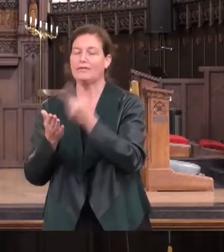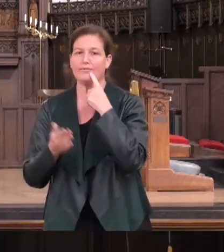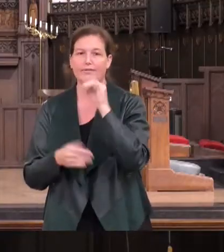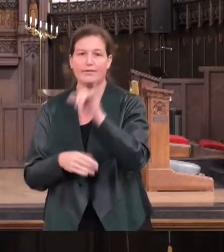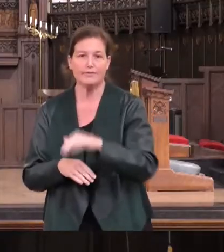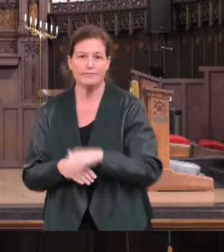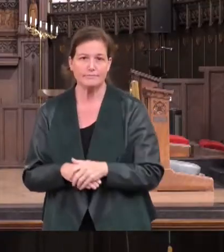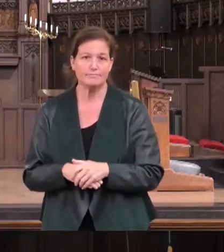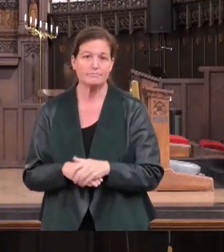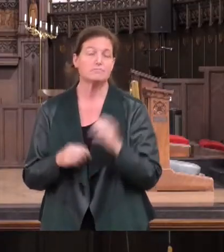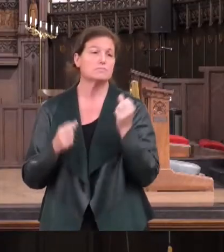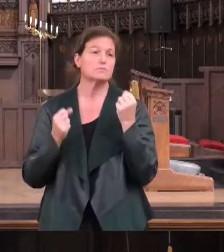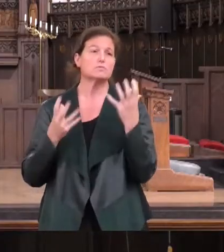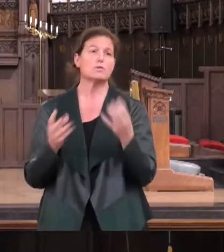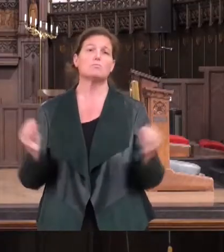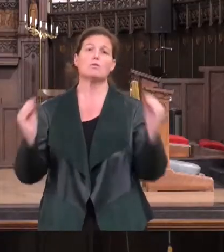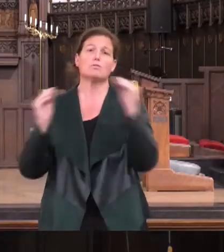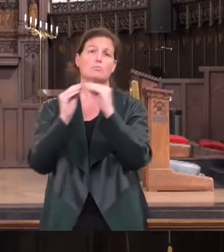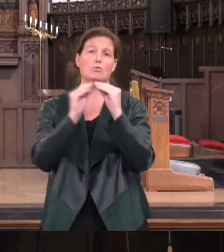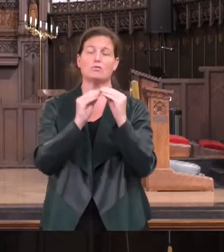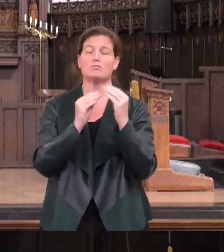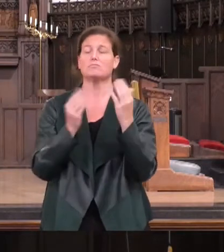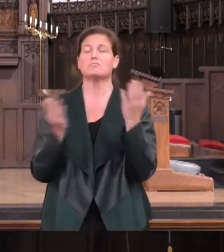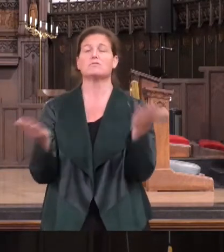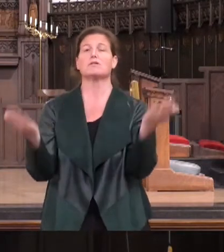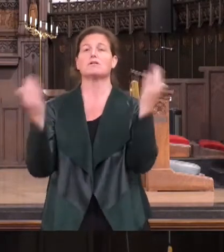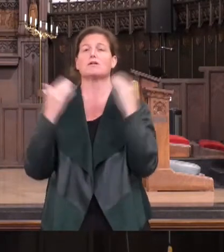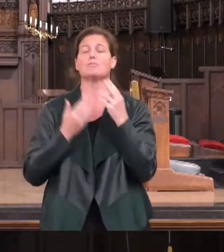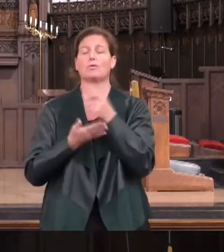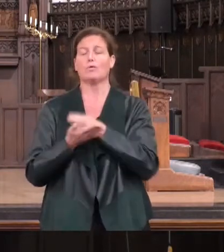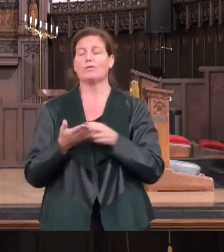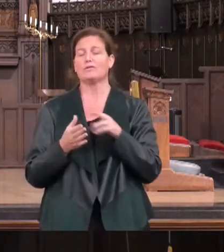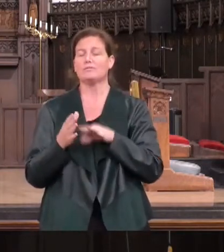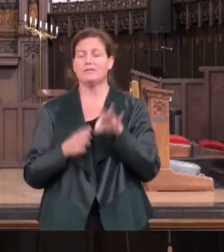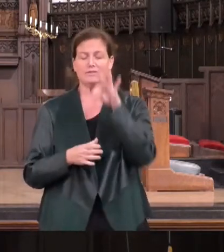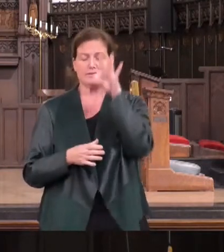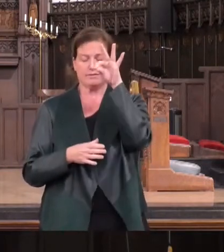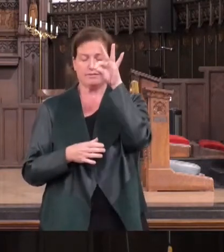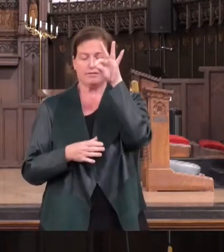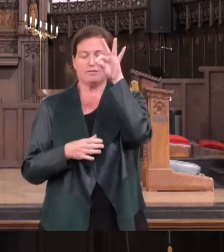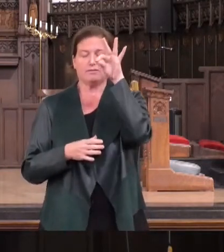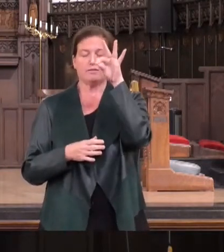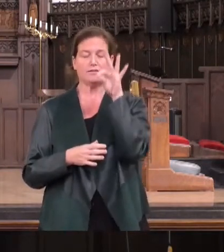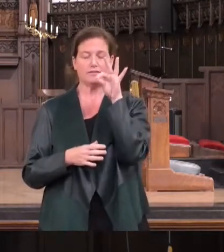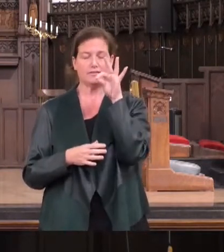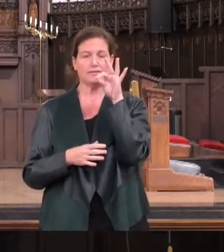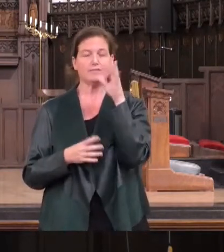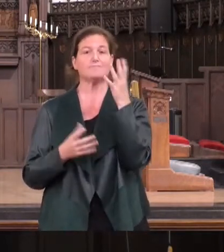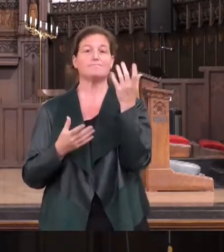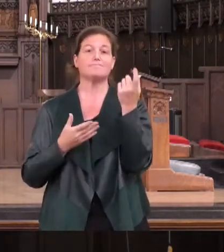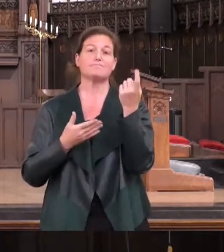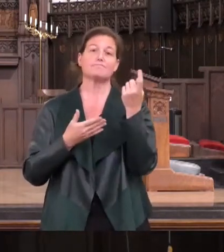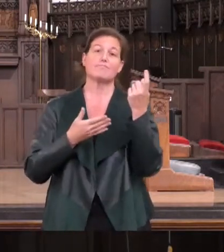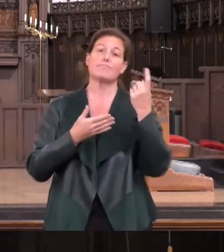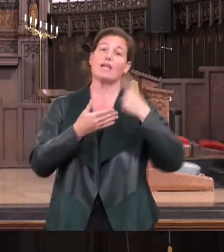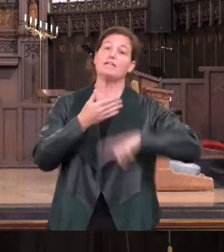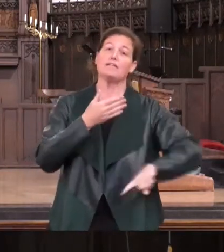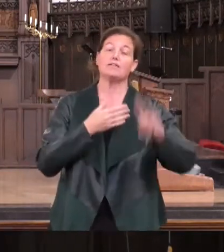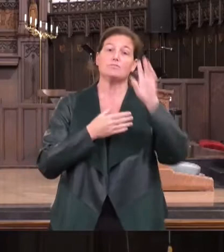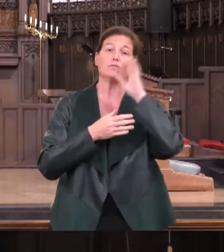to do. Come, Holy Spirit. Next week, I'll ordain 2 transitional